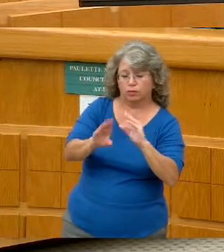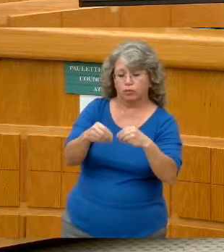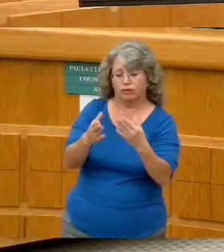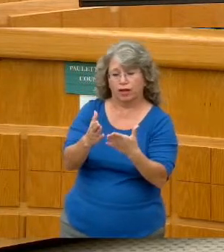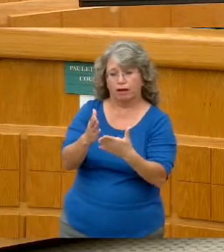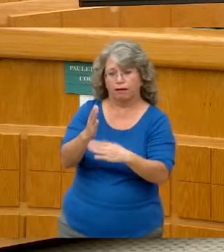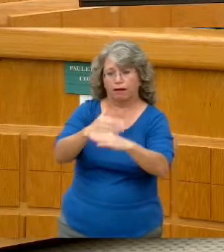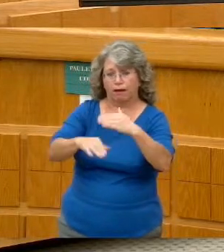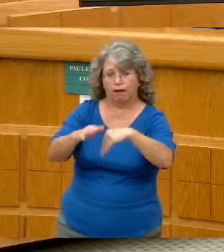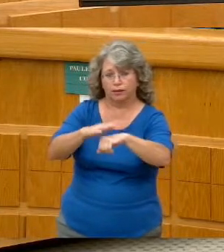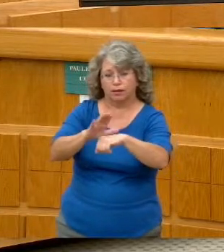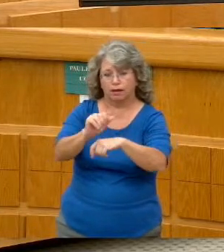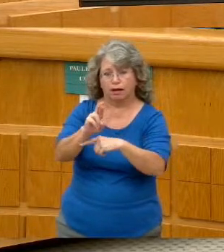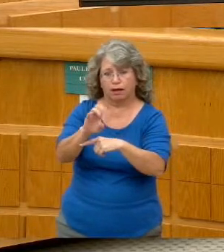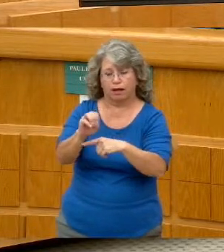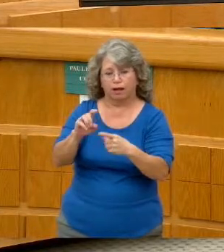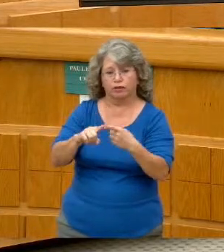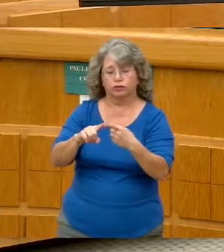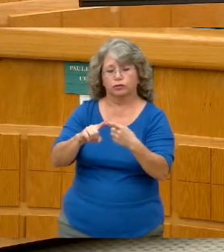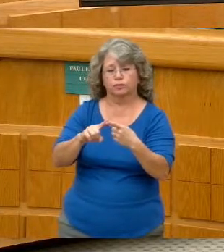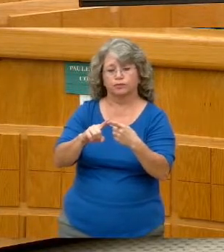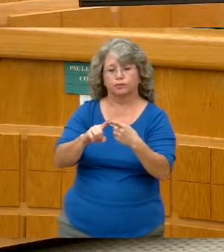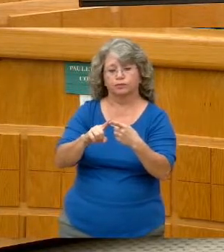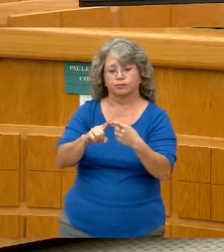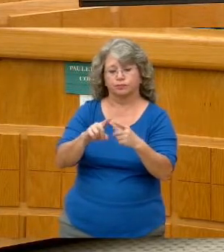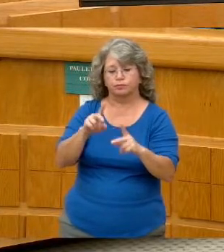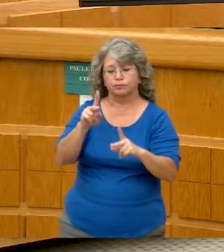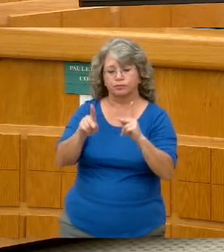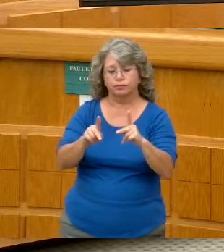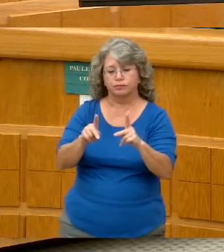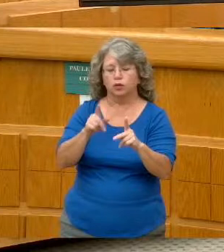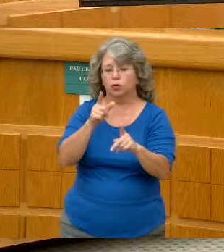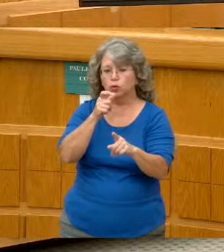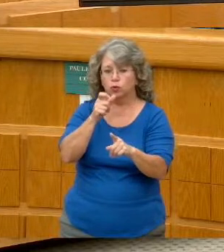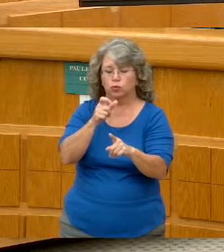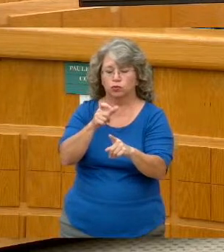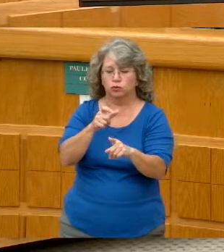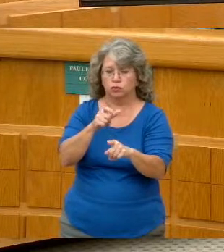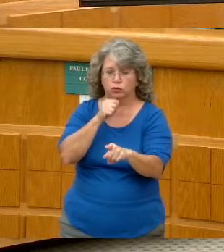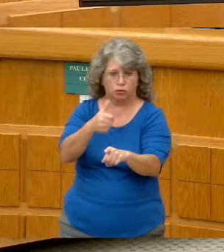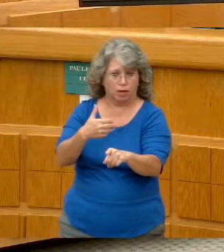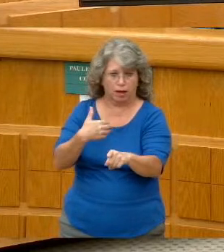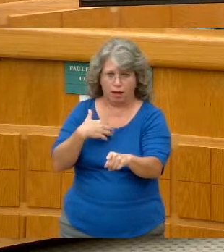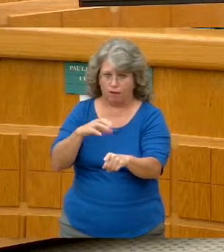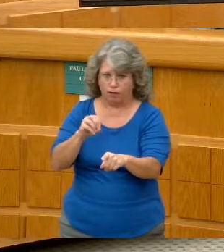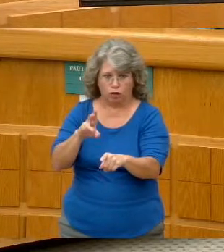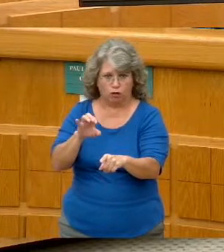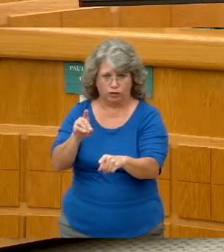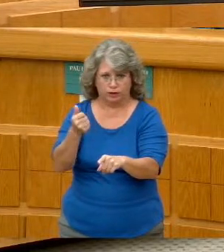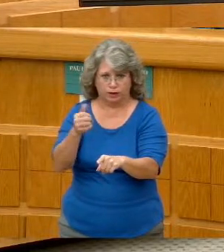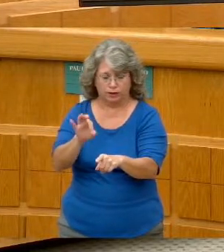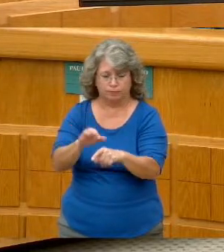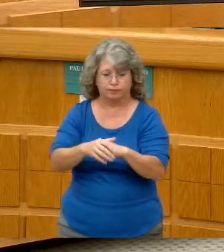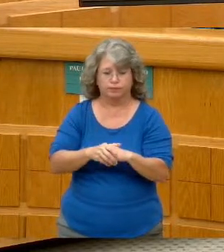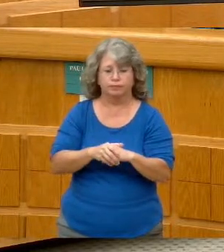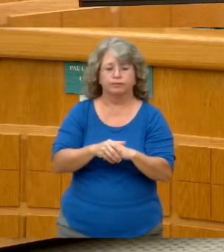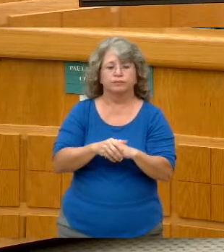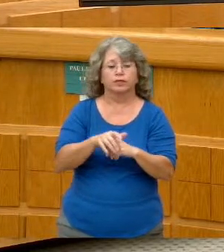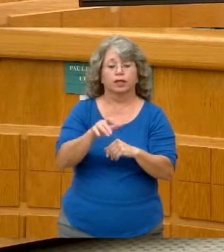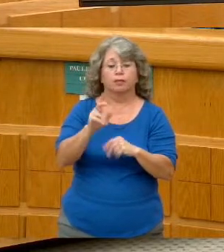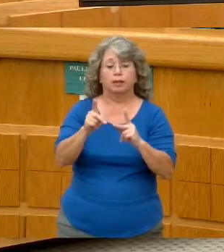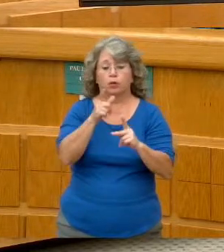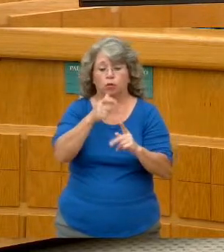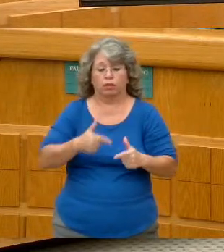to facility residents who do not have COVID-19, of course. Residents will be allowed to designate up to